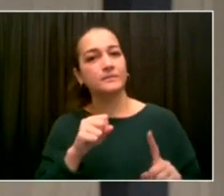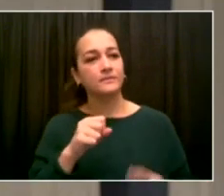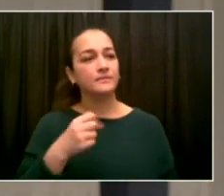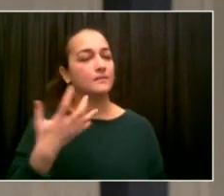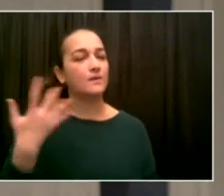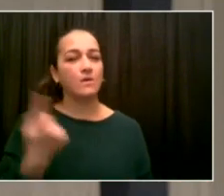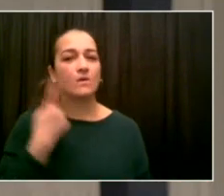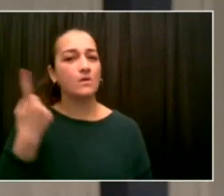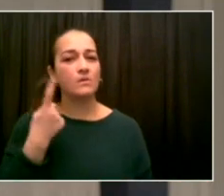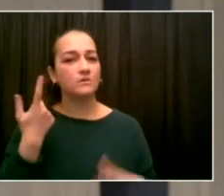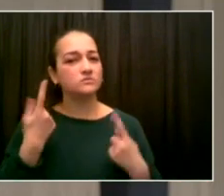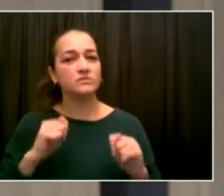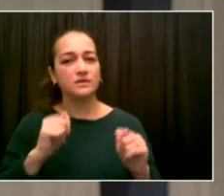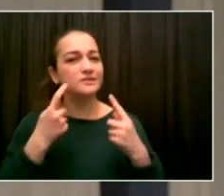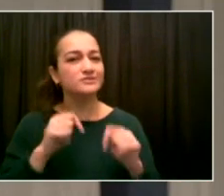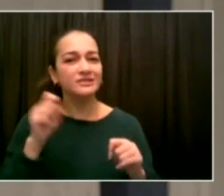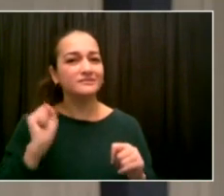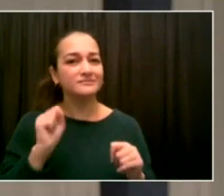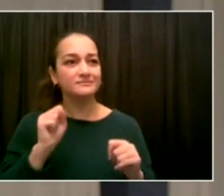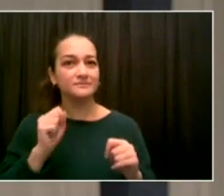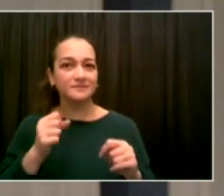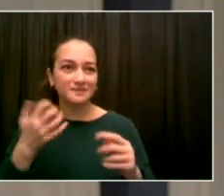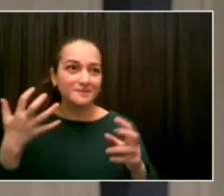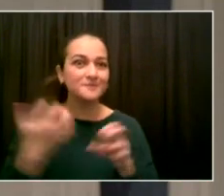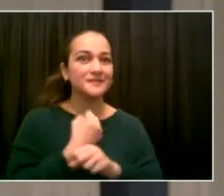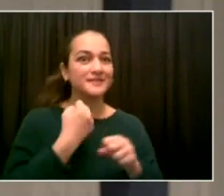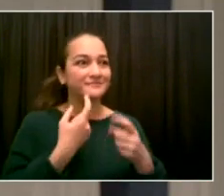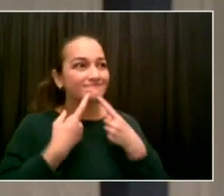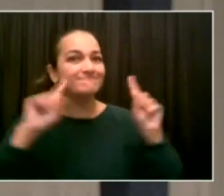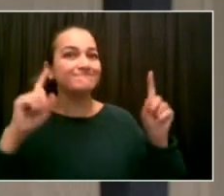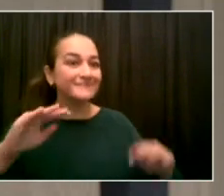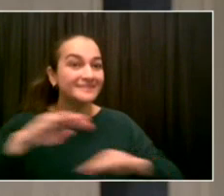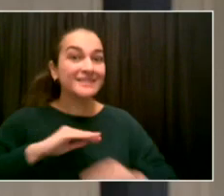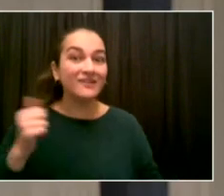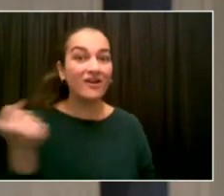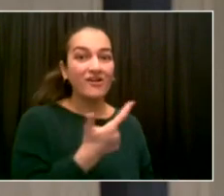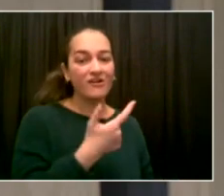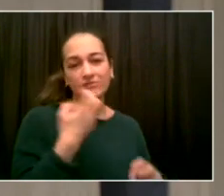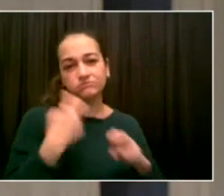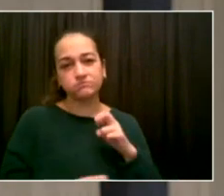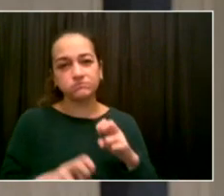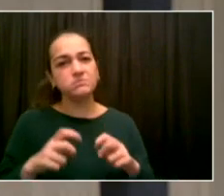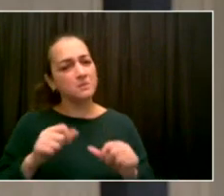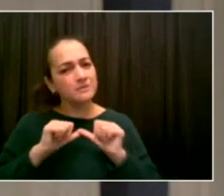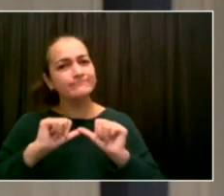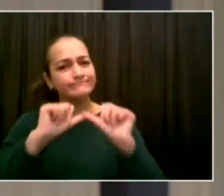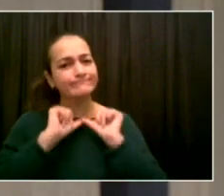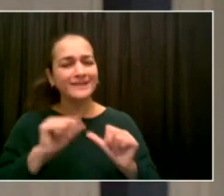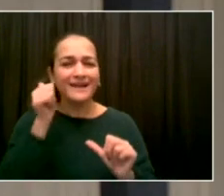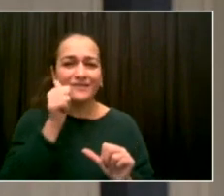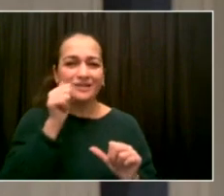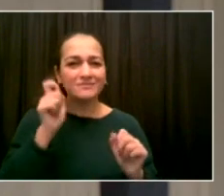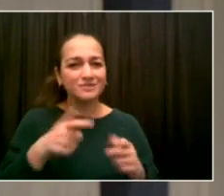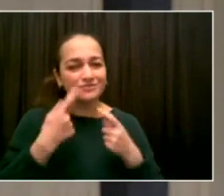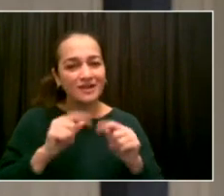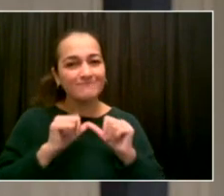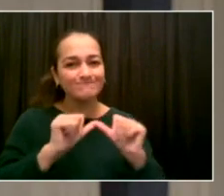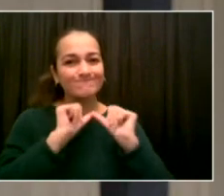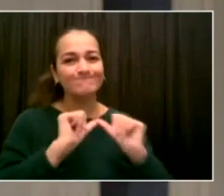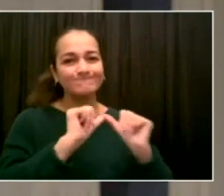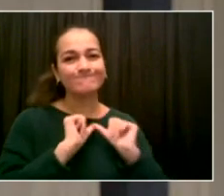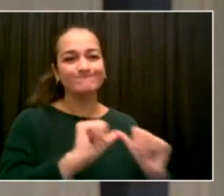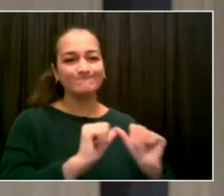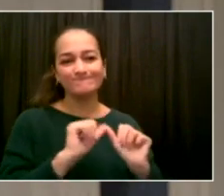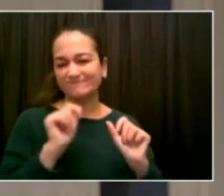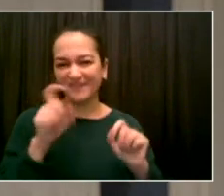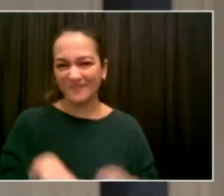can for the city, but we're just taking it one step at a time and growing day by day. And it must be fun. Every day is fun. I'm around